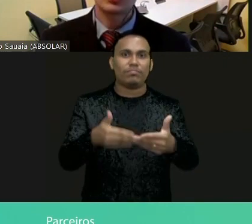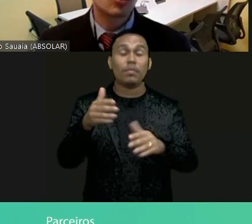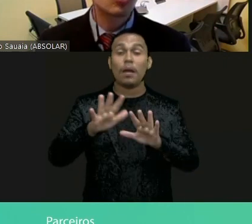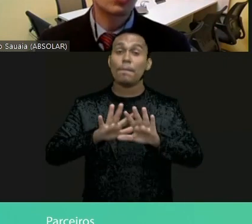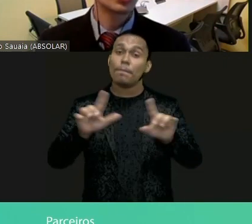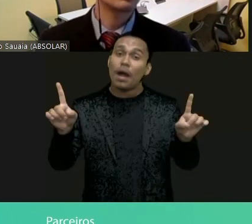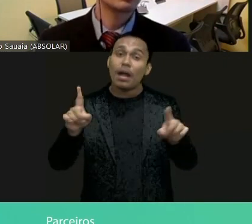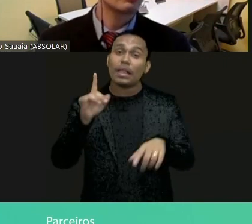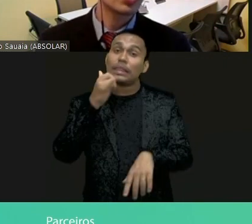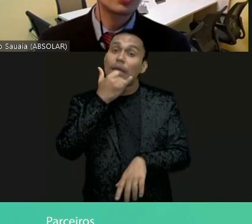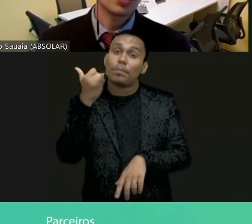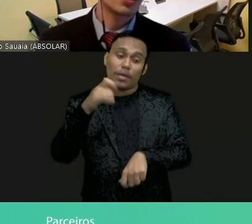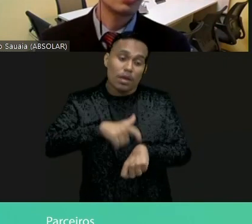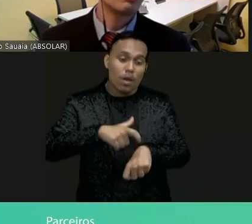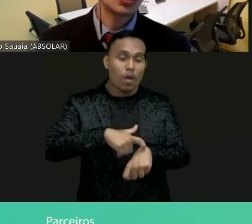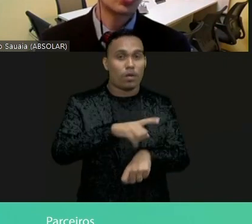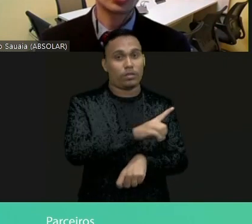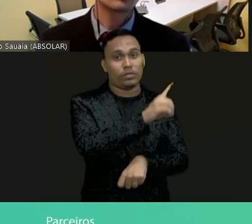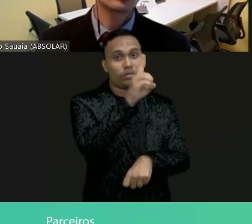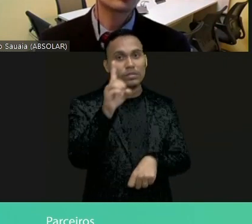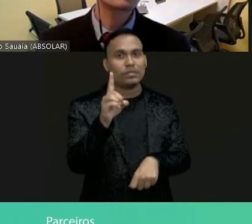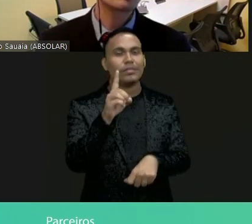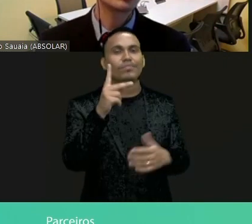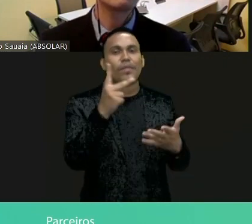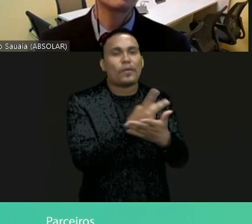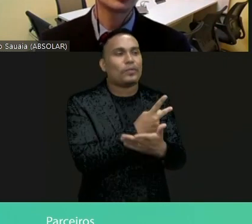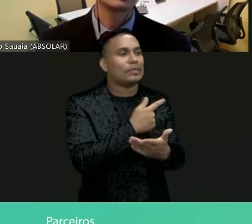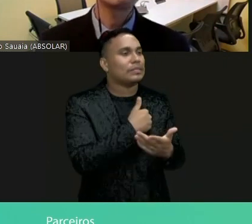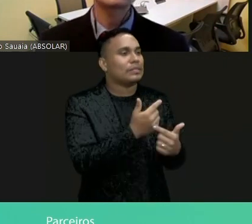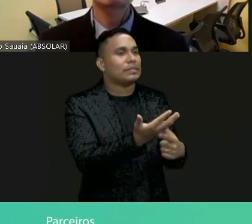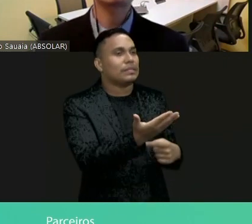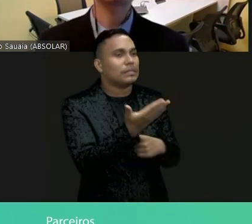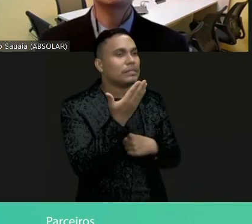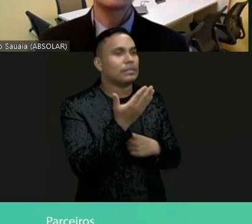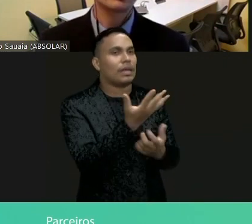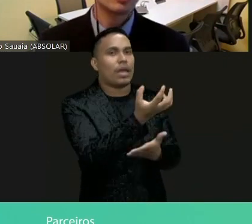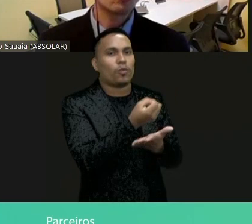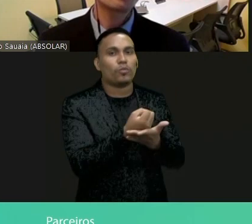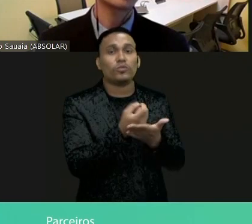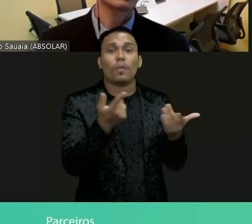day or times of the year where you have less